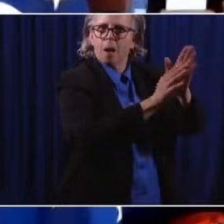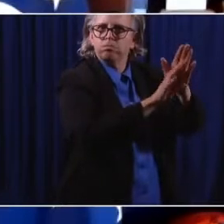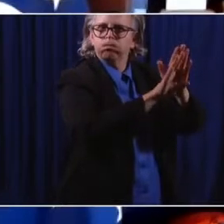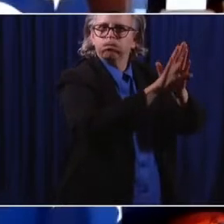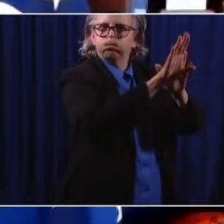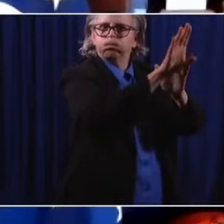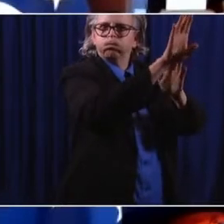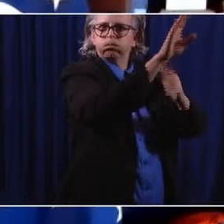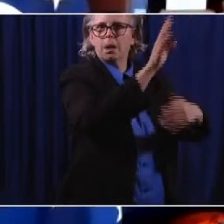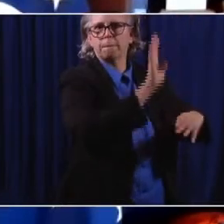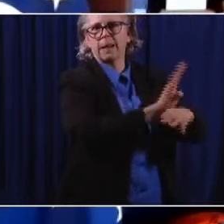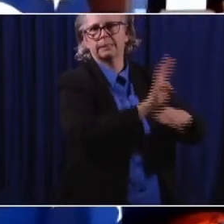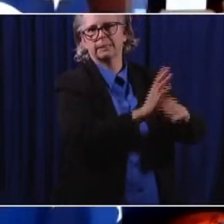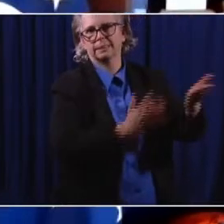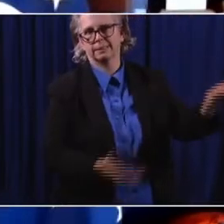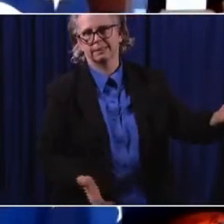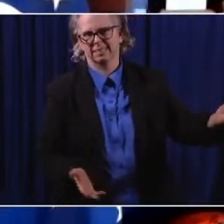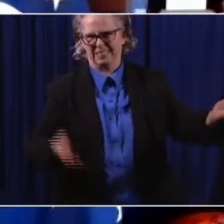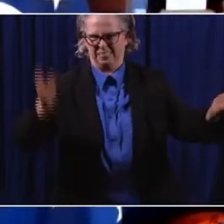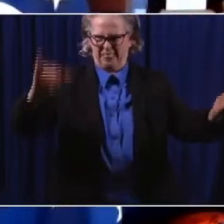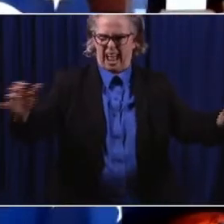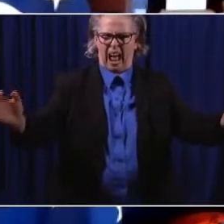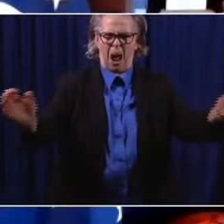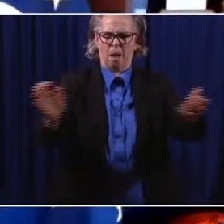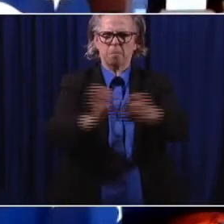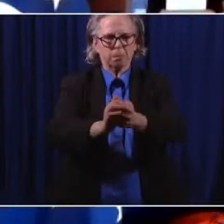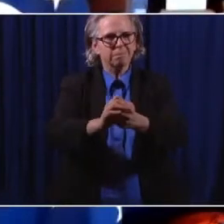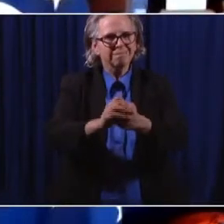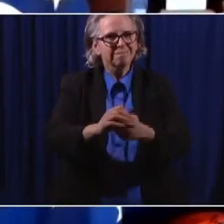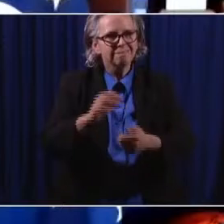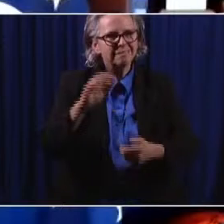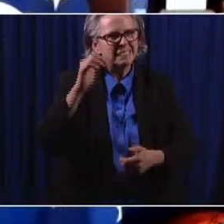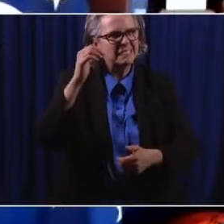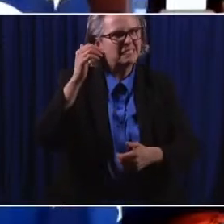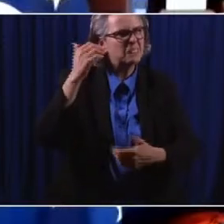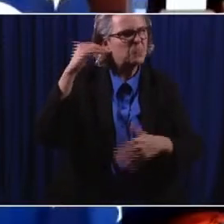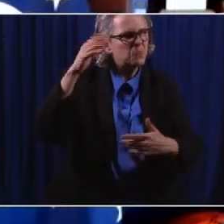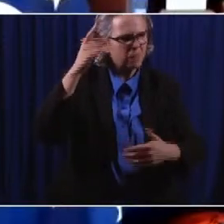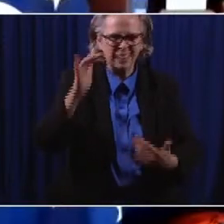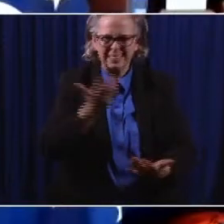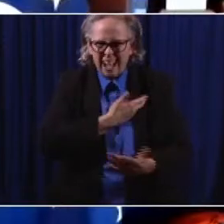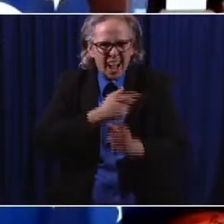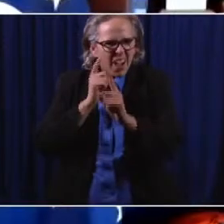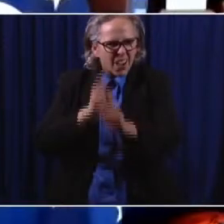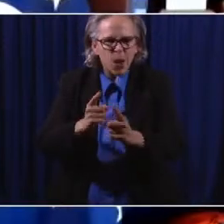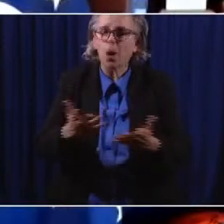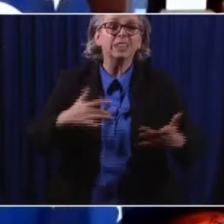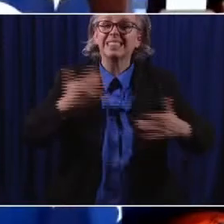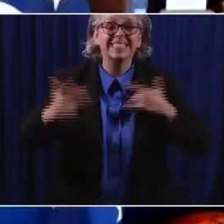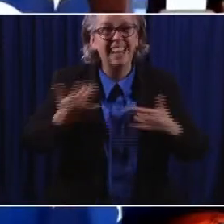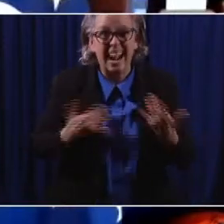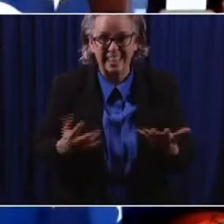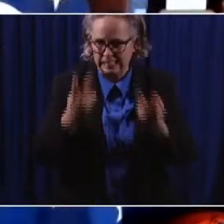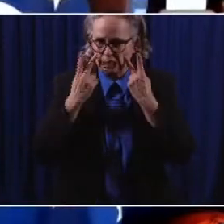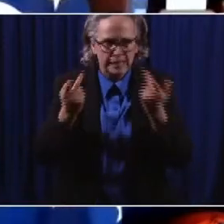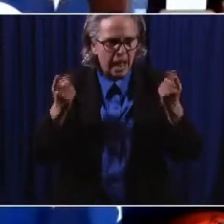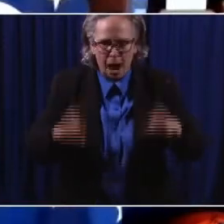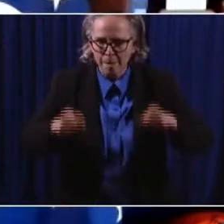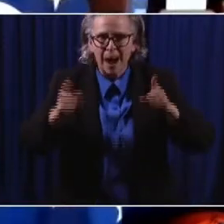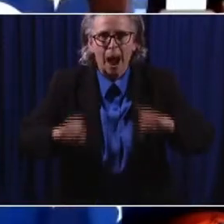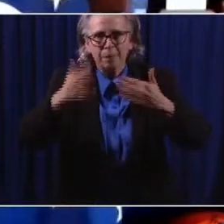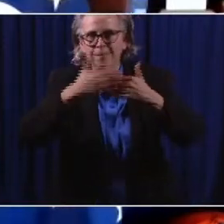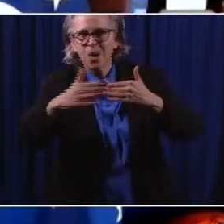business startups in our state. That's what this is all about. And we're excited about step 2 of the Ohio IP